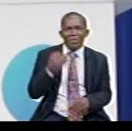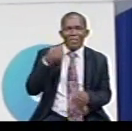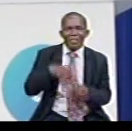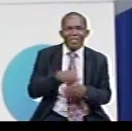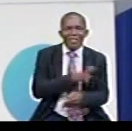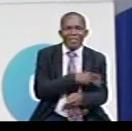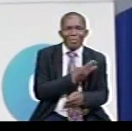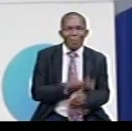power.